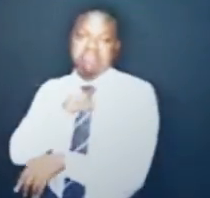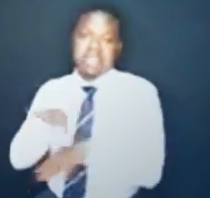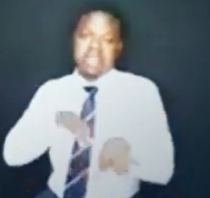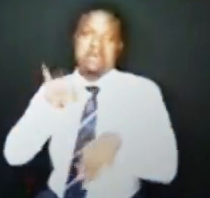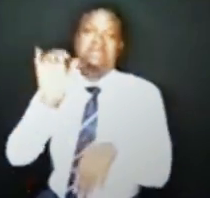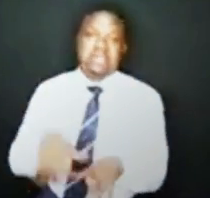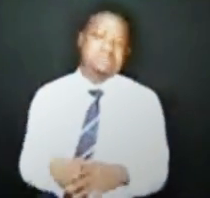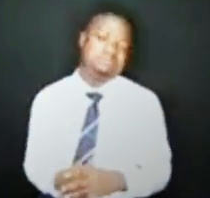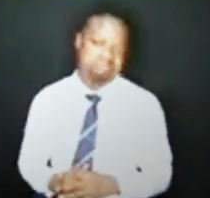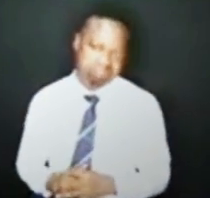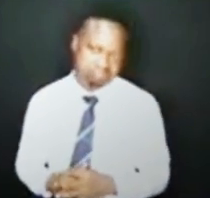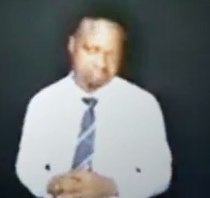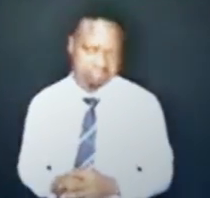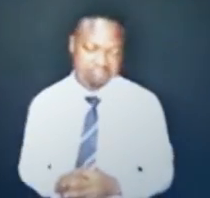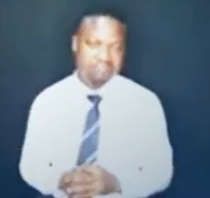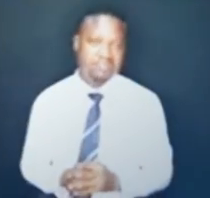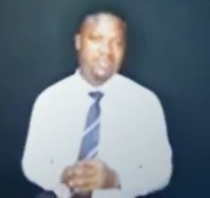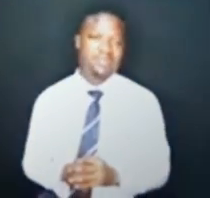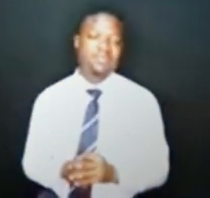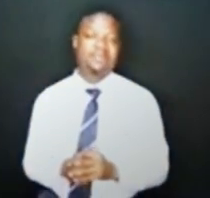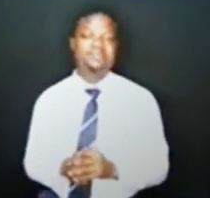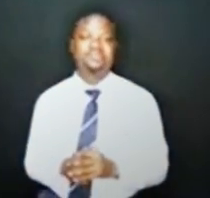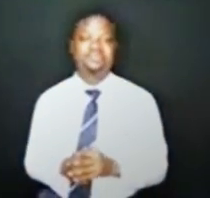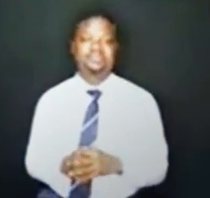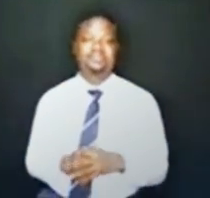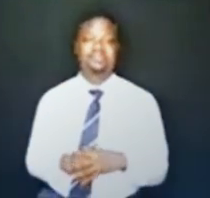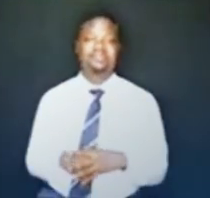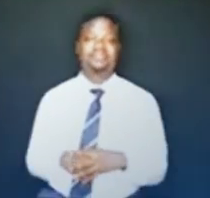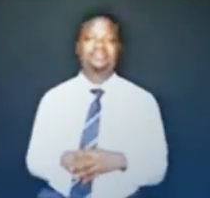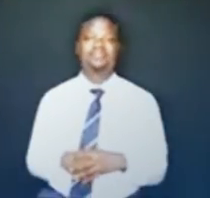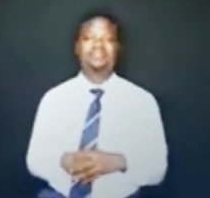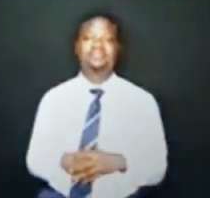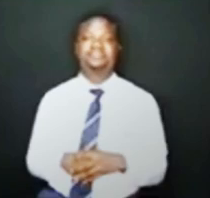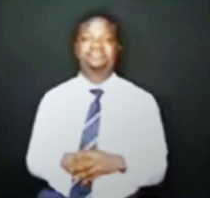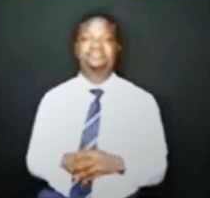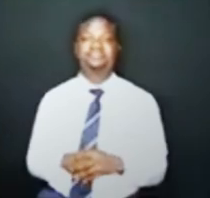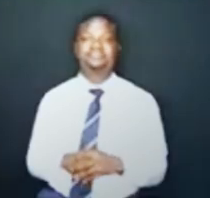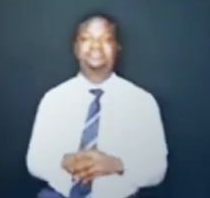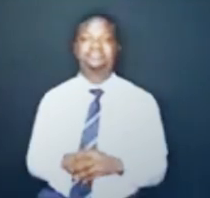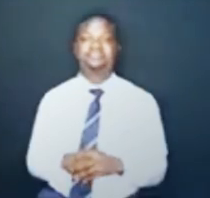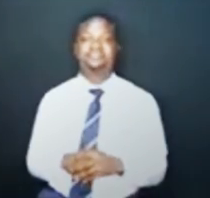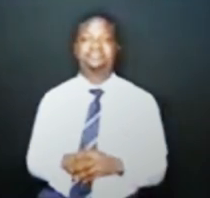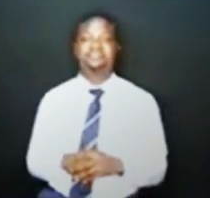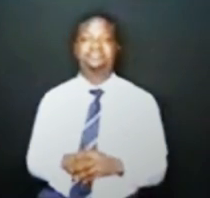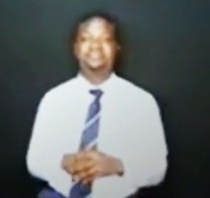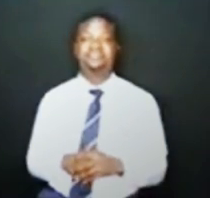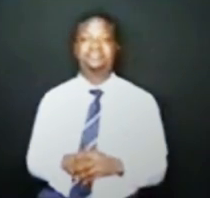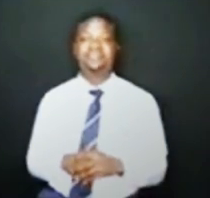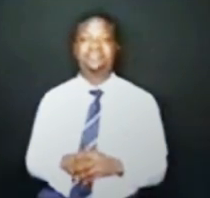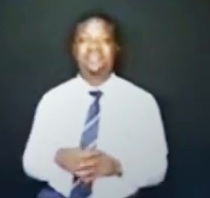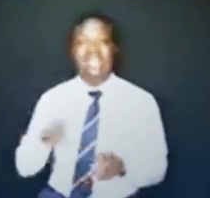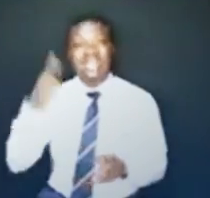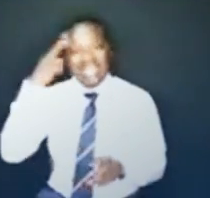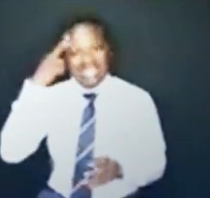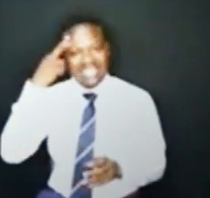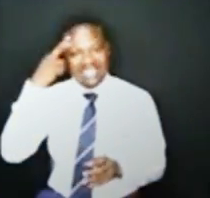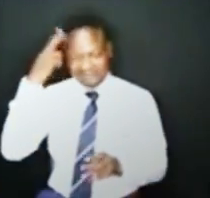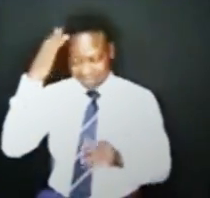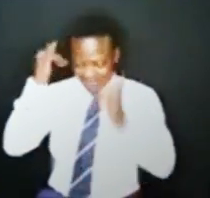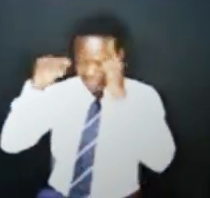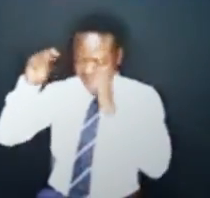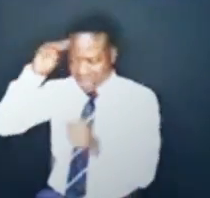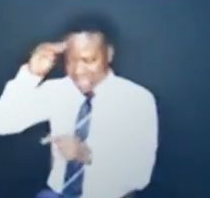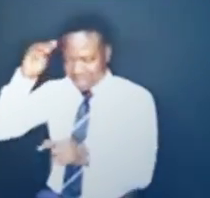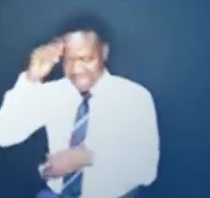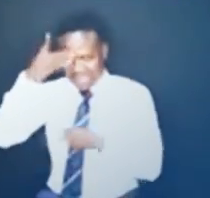dunum na ochina anopa ka kire ohene na wonko send Mordecai wo so just because the man will not bad ni nyina ne